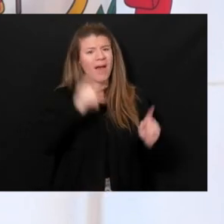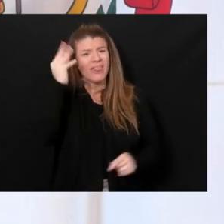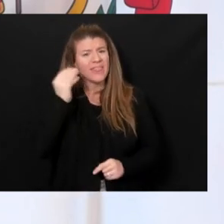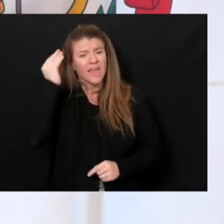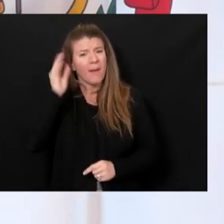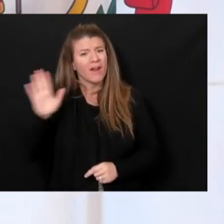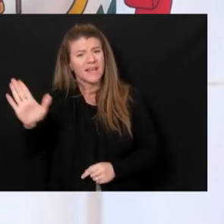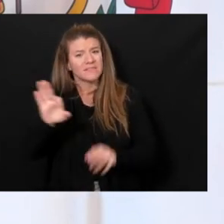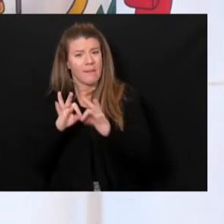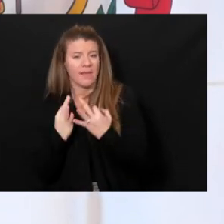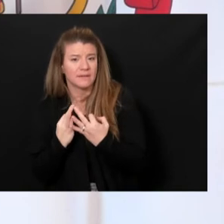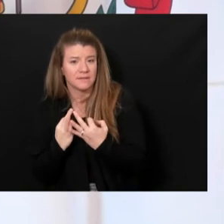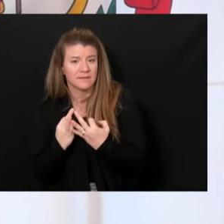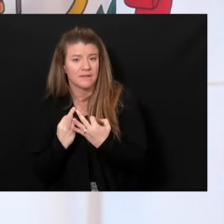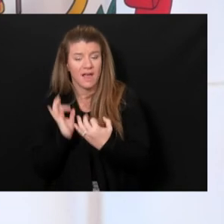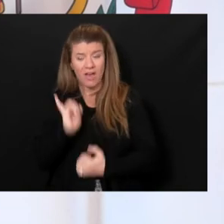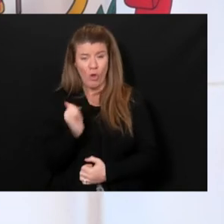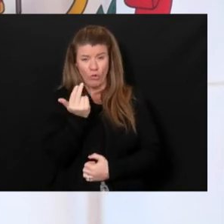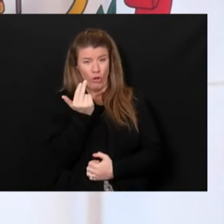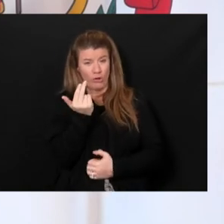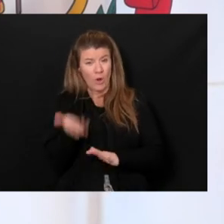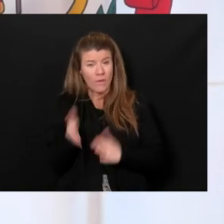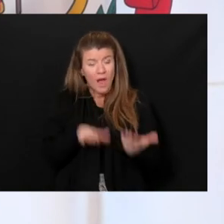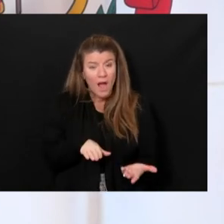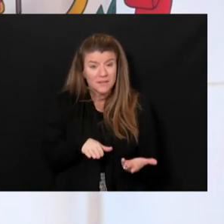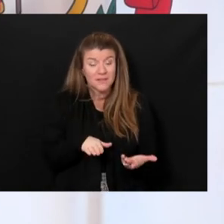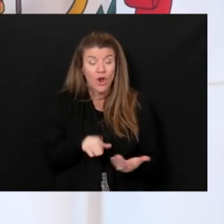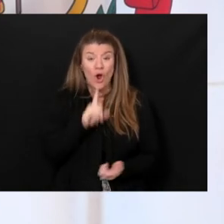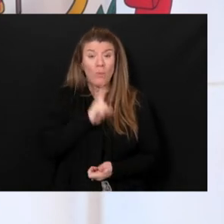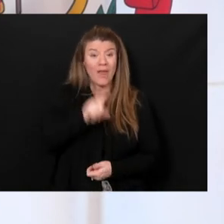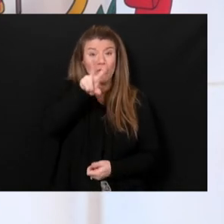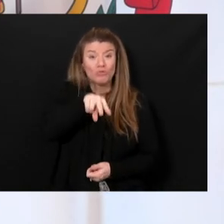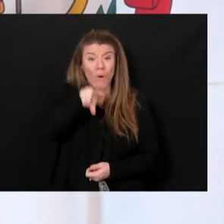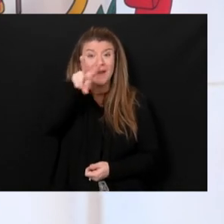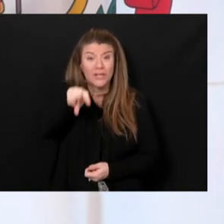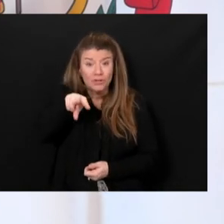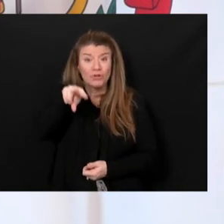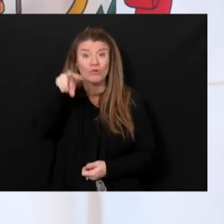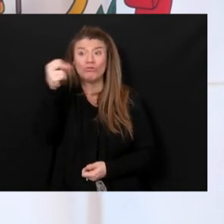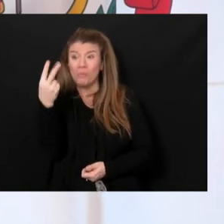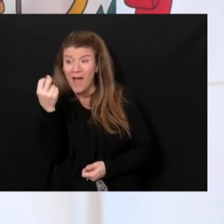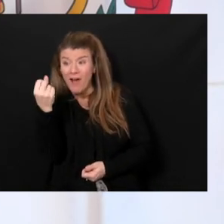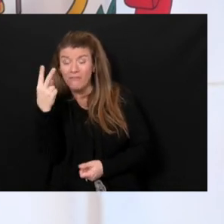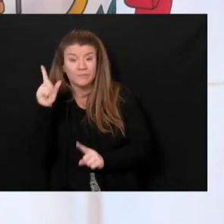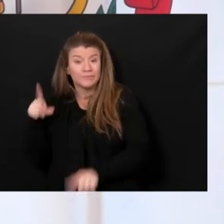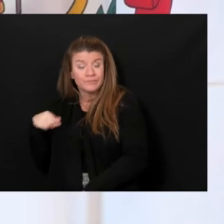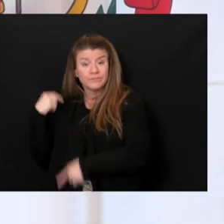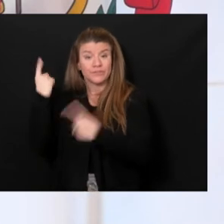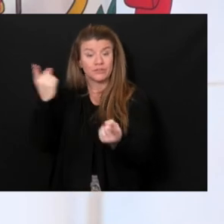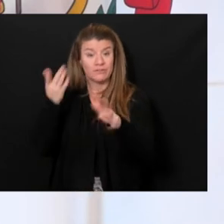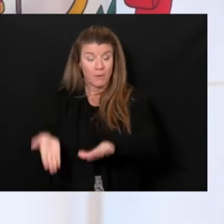have an obligation to the 13 we lost here or the 2,212 great West Virginians we've lost?